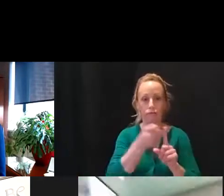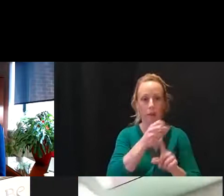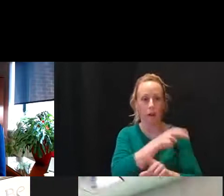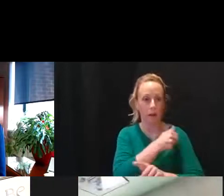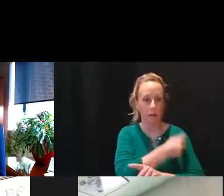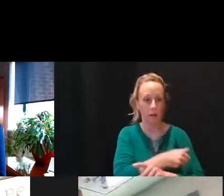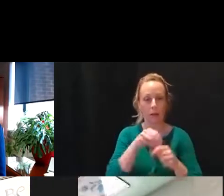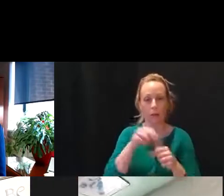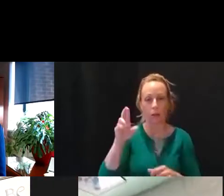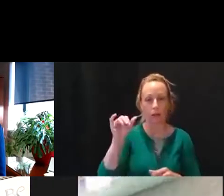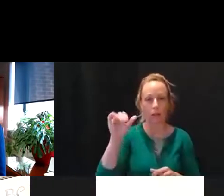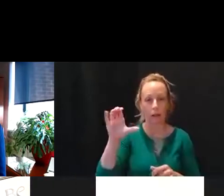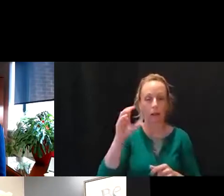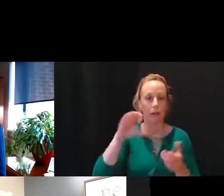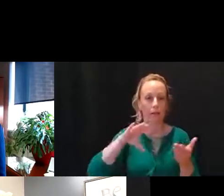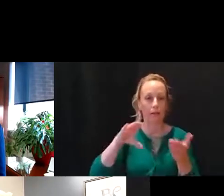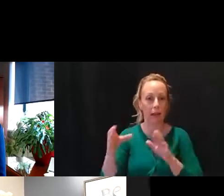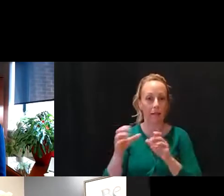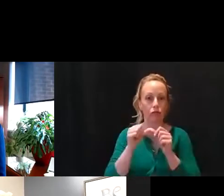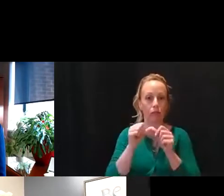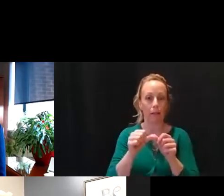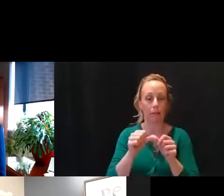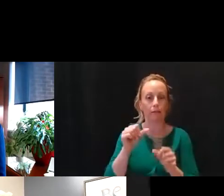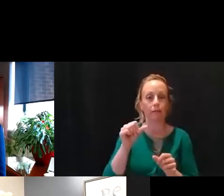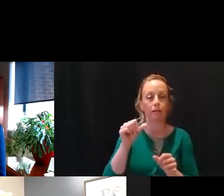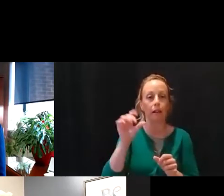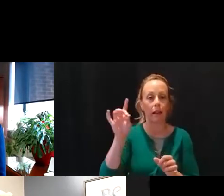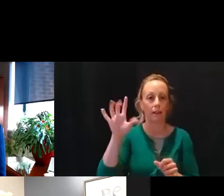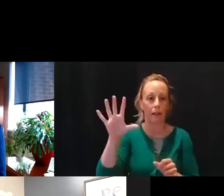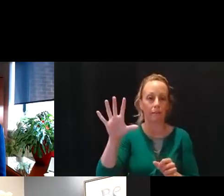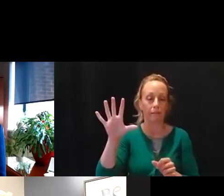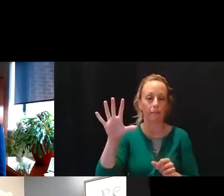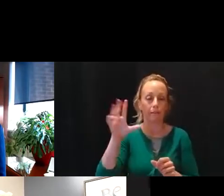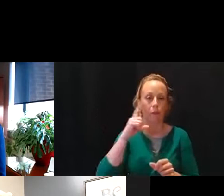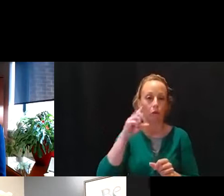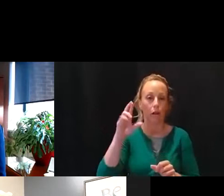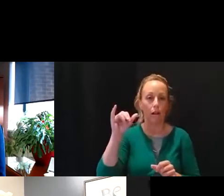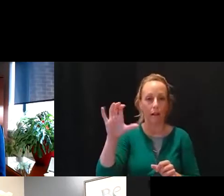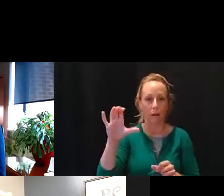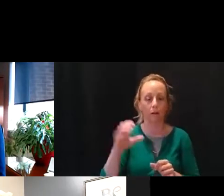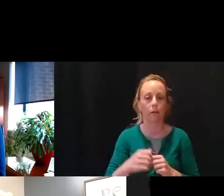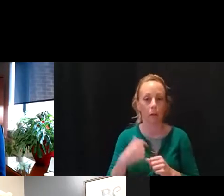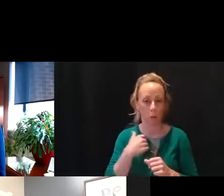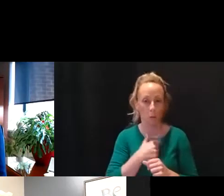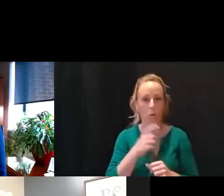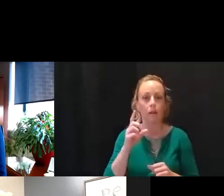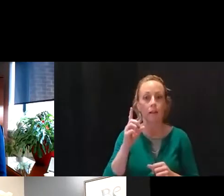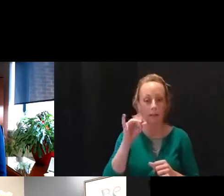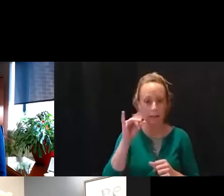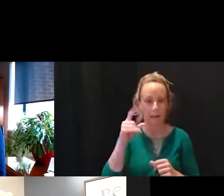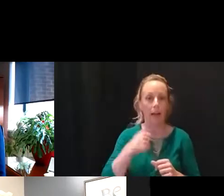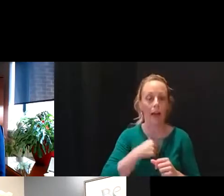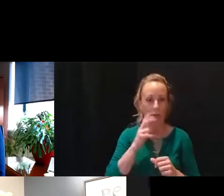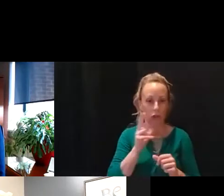County, and the deaths remain at 85 for Rock Island County. We did hold a drive-through flu